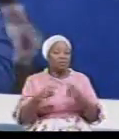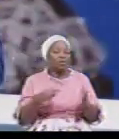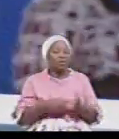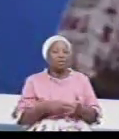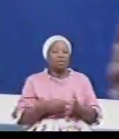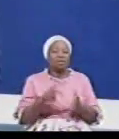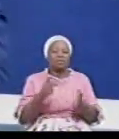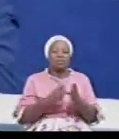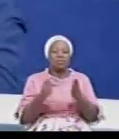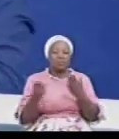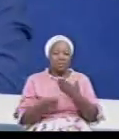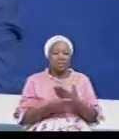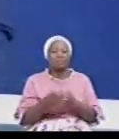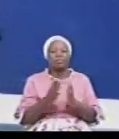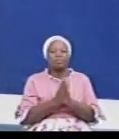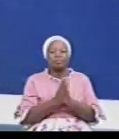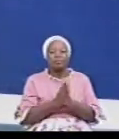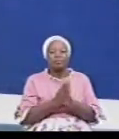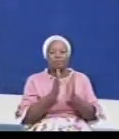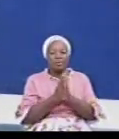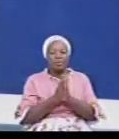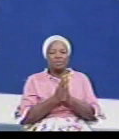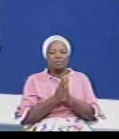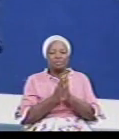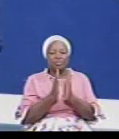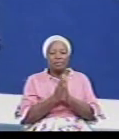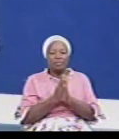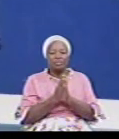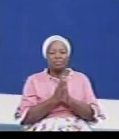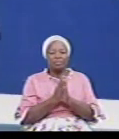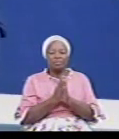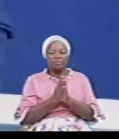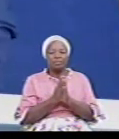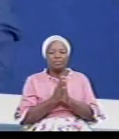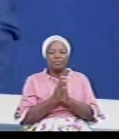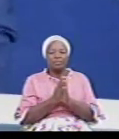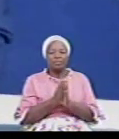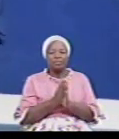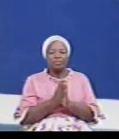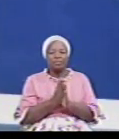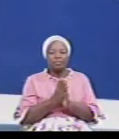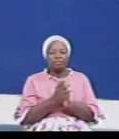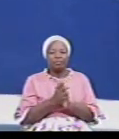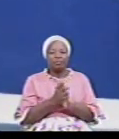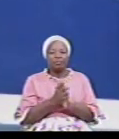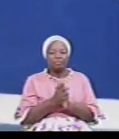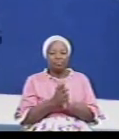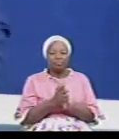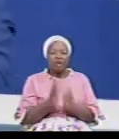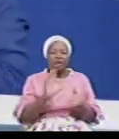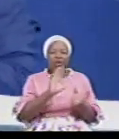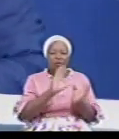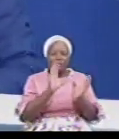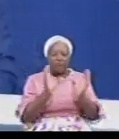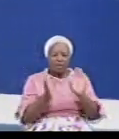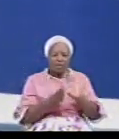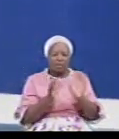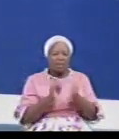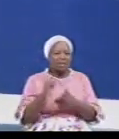conversions. The word is unprecedented conversions. Conversions we have never seen